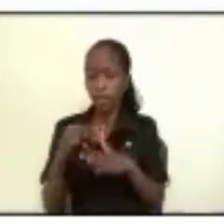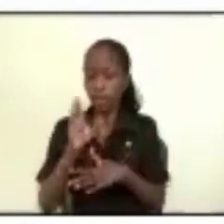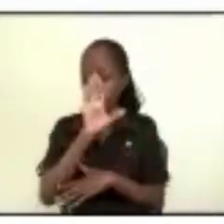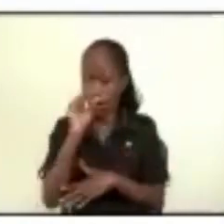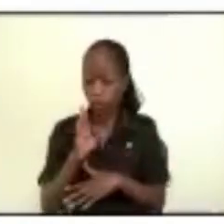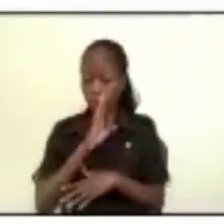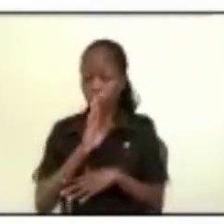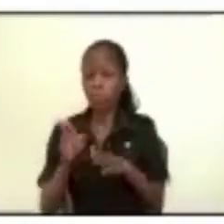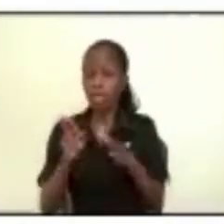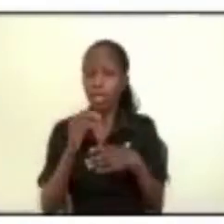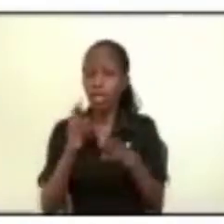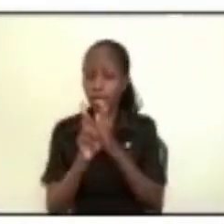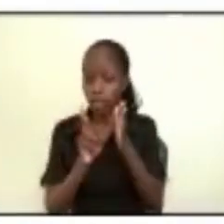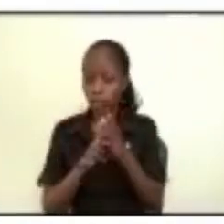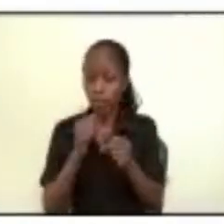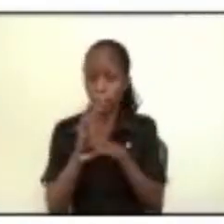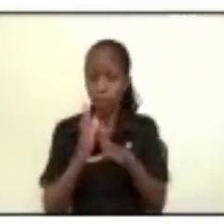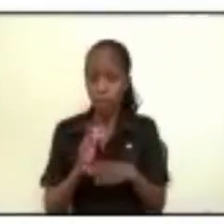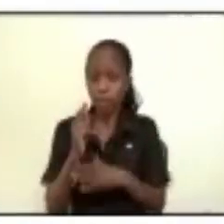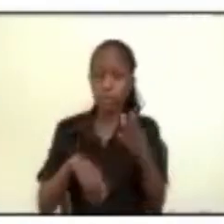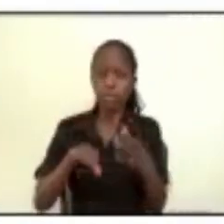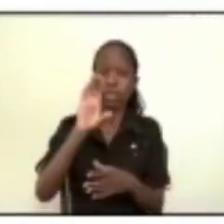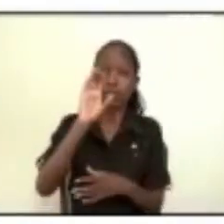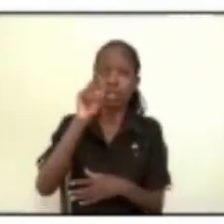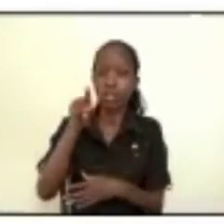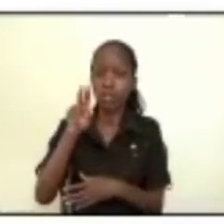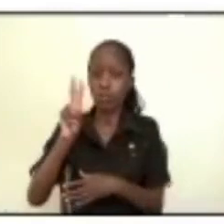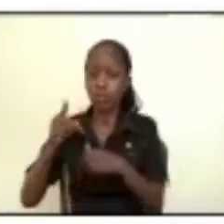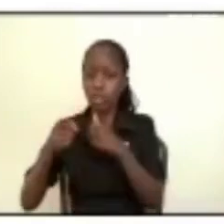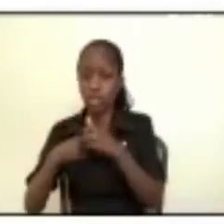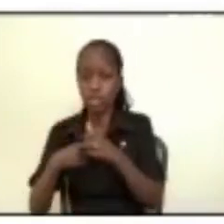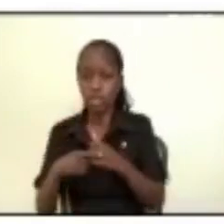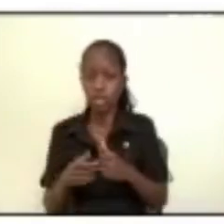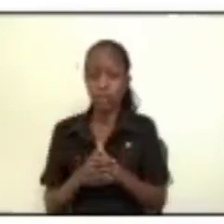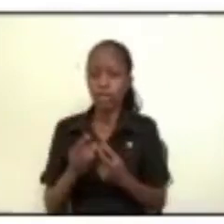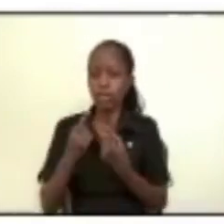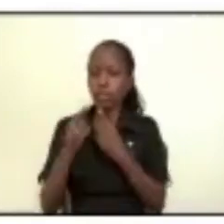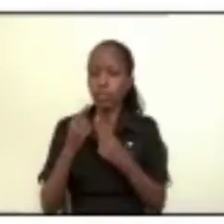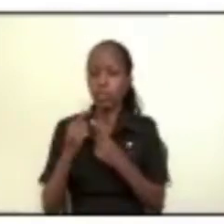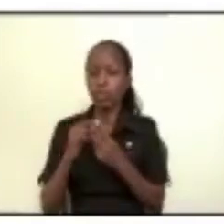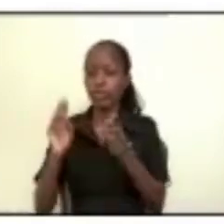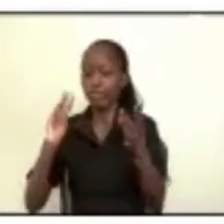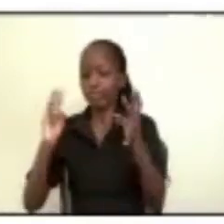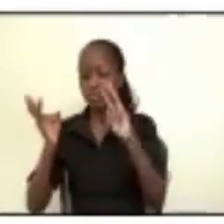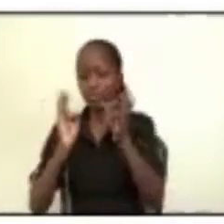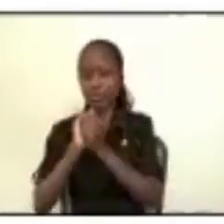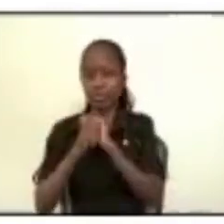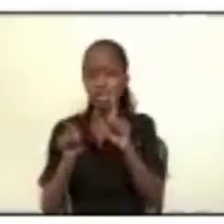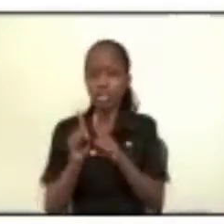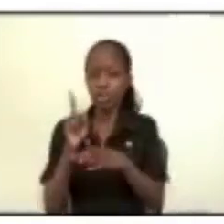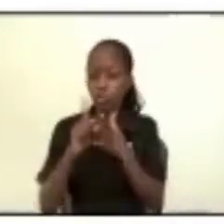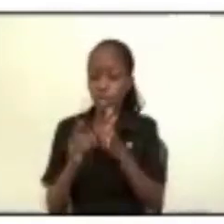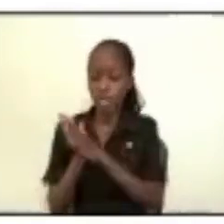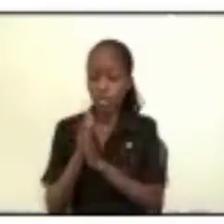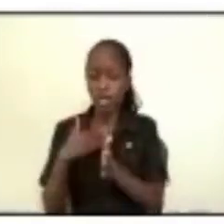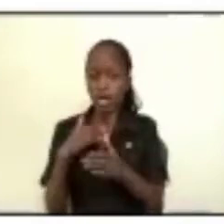rule taker, was the COP26, the talk on climate change, and what the narrative was on climate